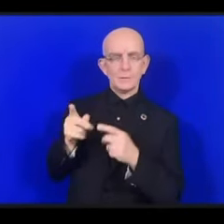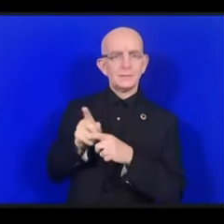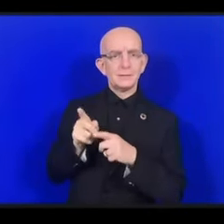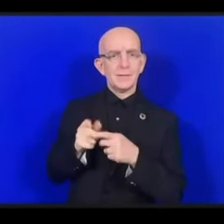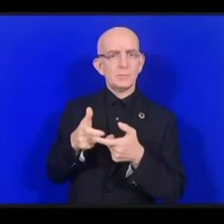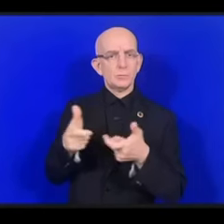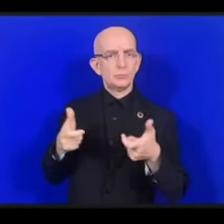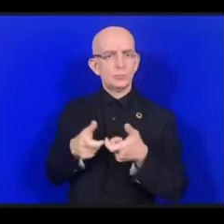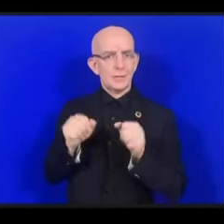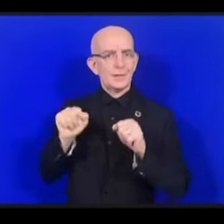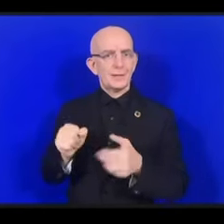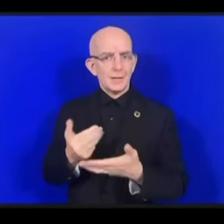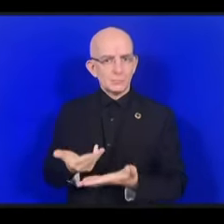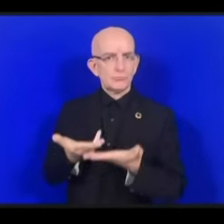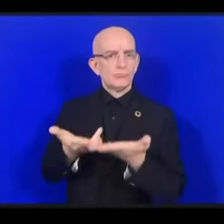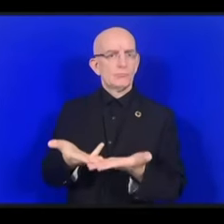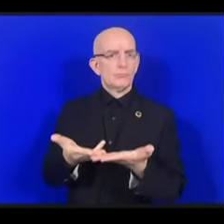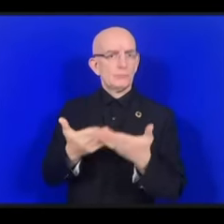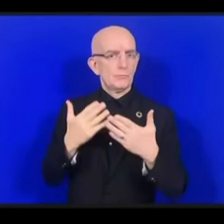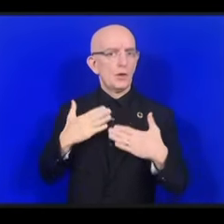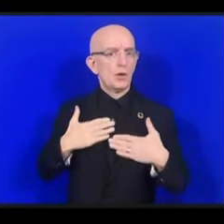expression and opinion.